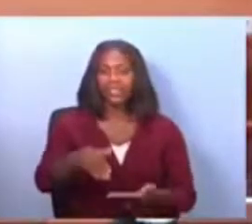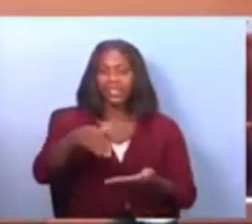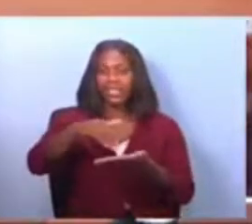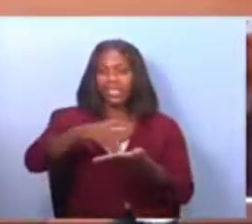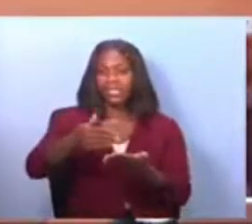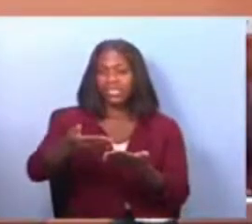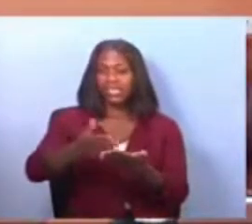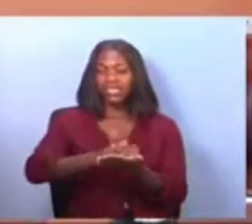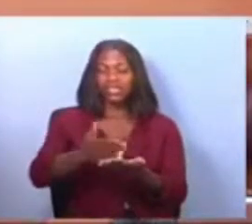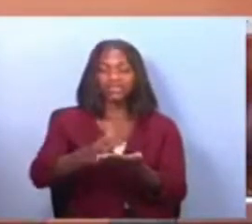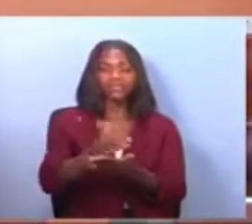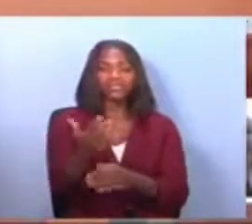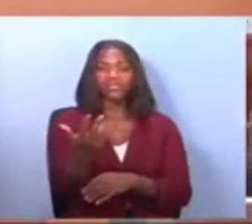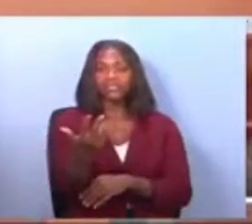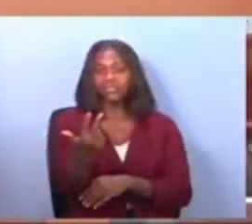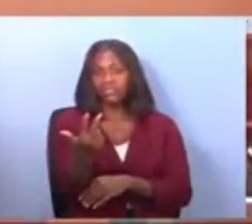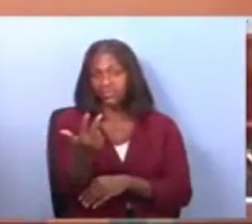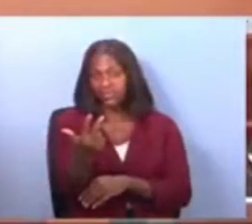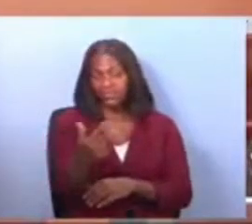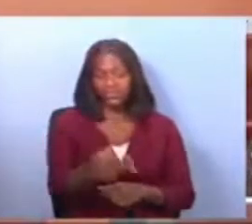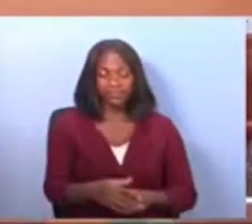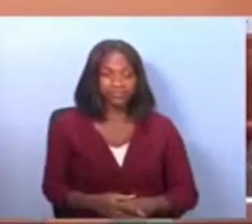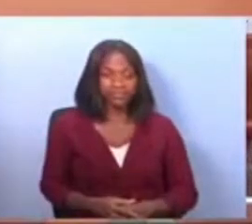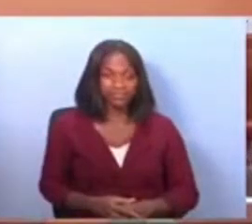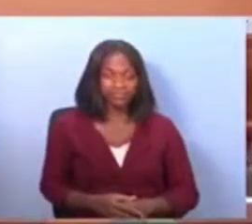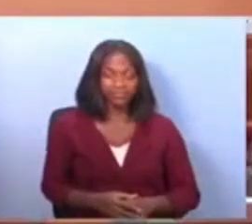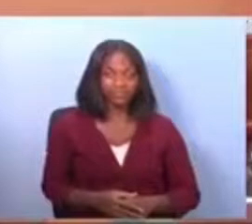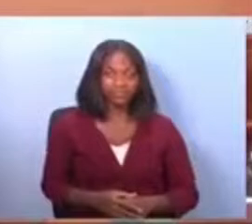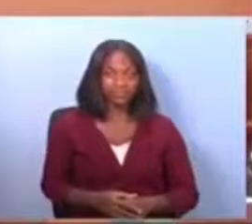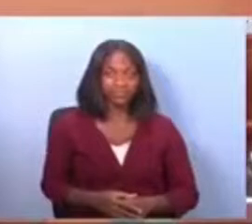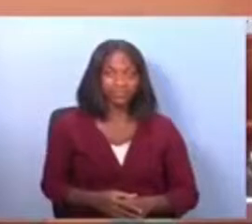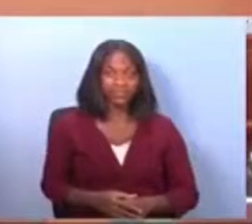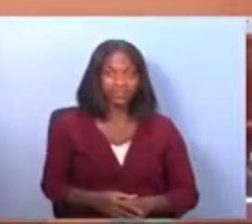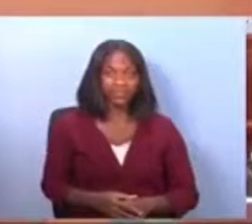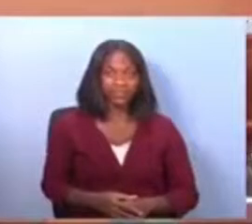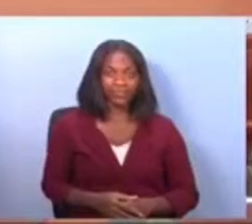13. The table